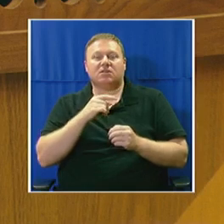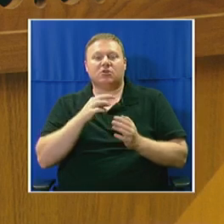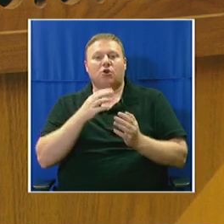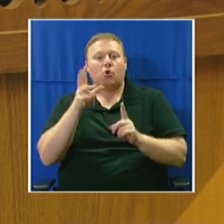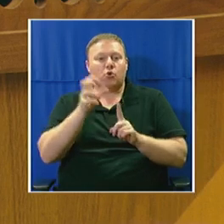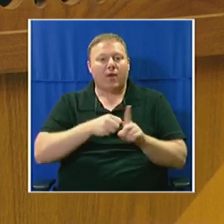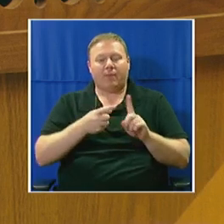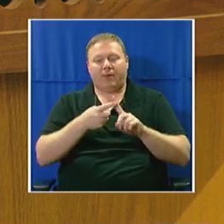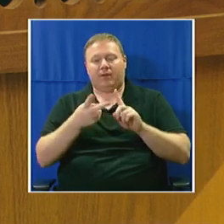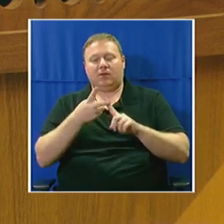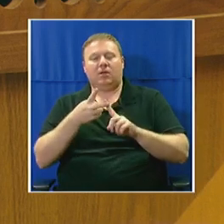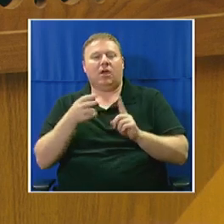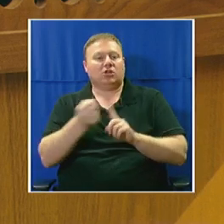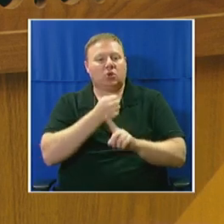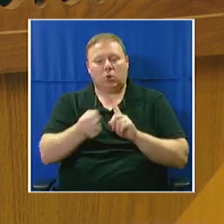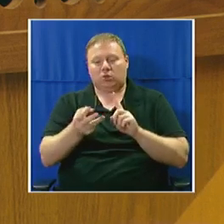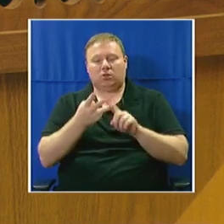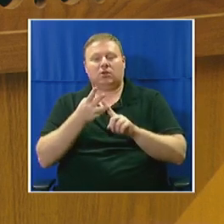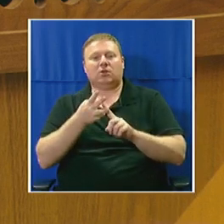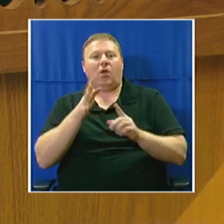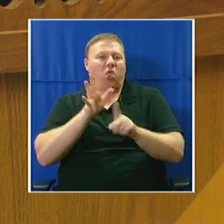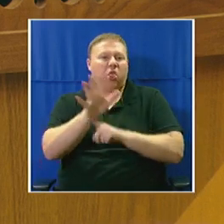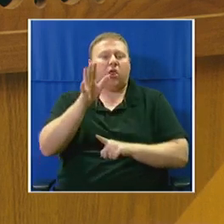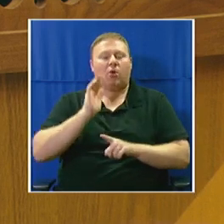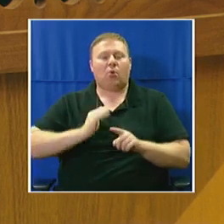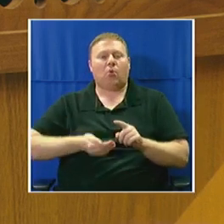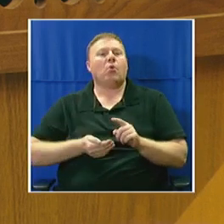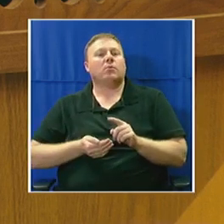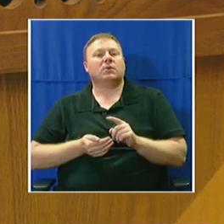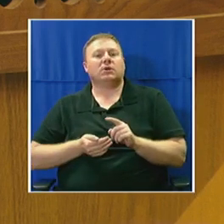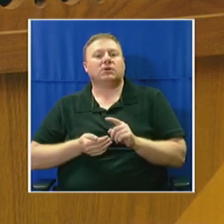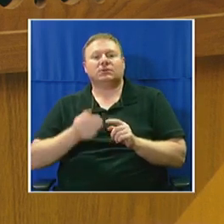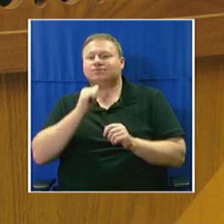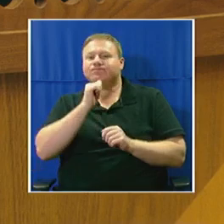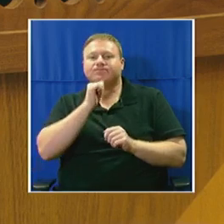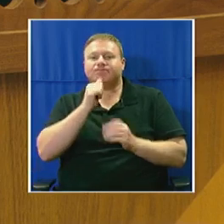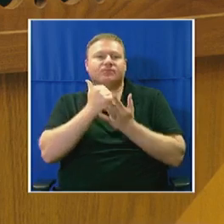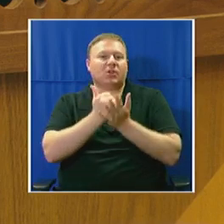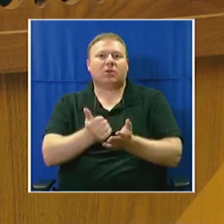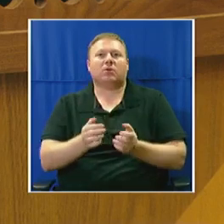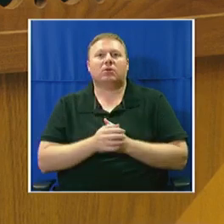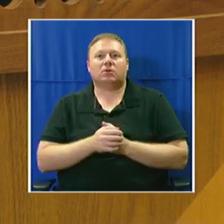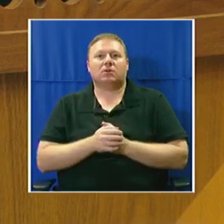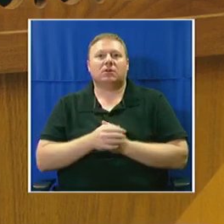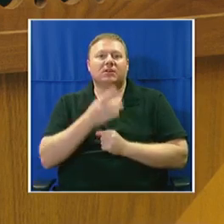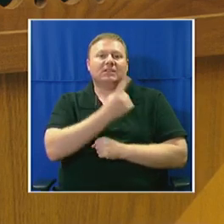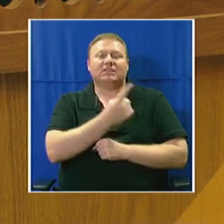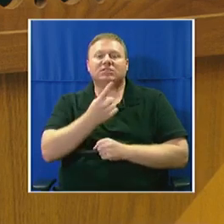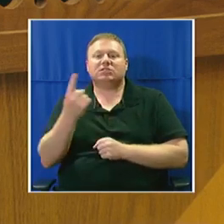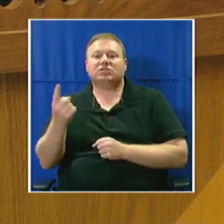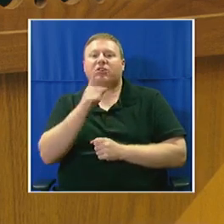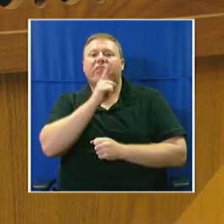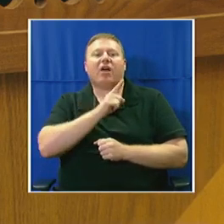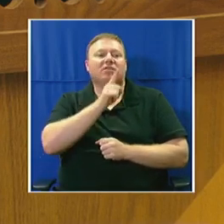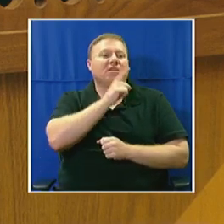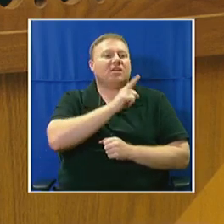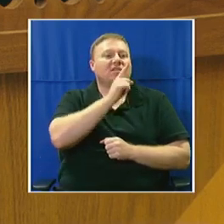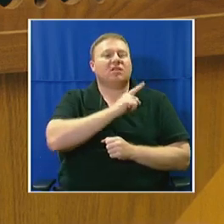possible there are a number of reported sexual assault cases for the previous Financial year thousands more cases of rape